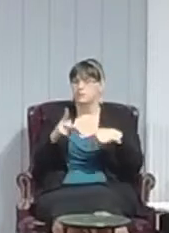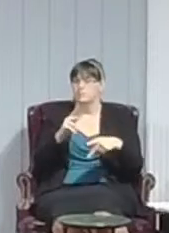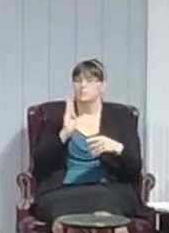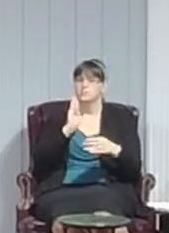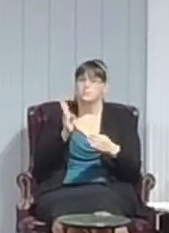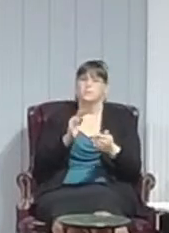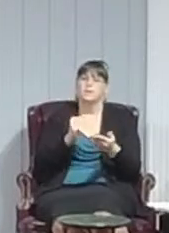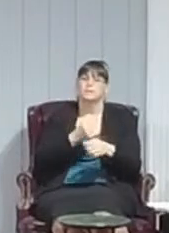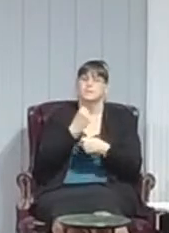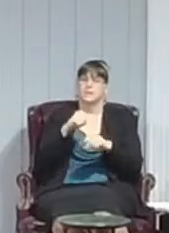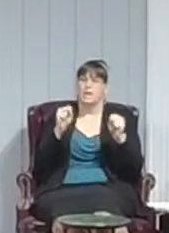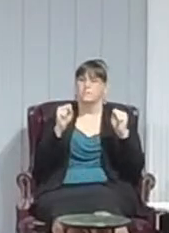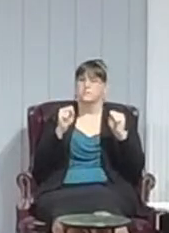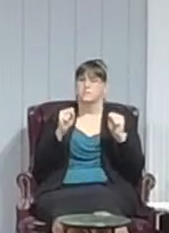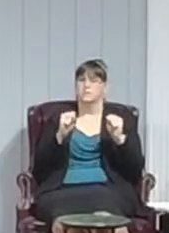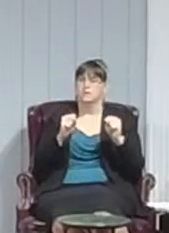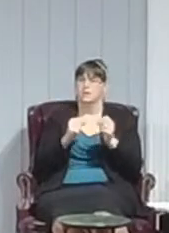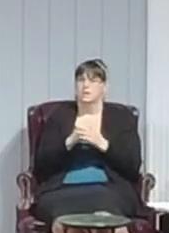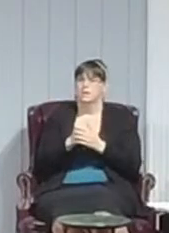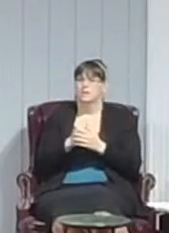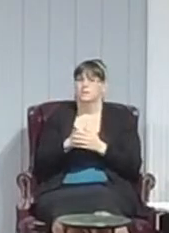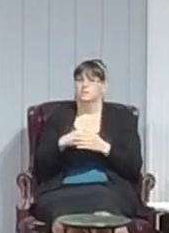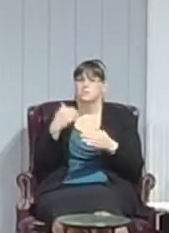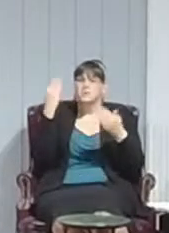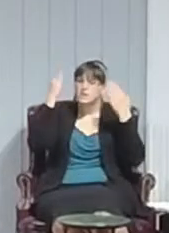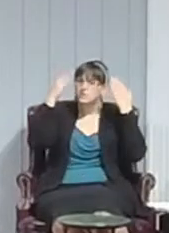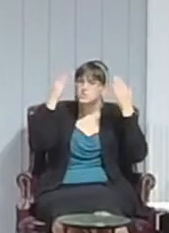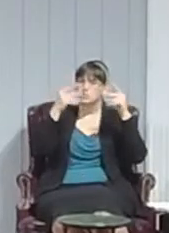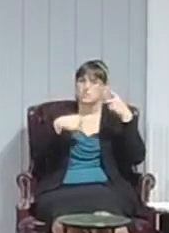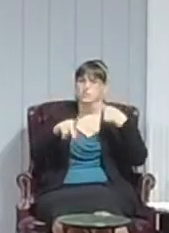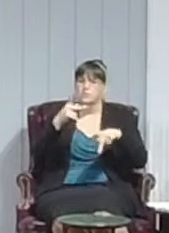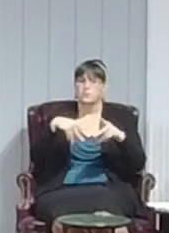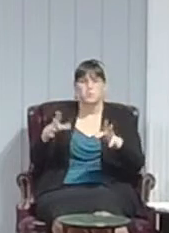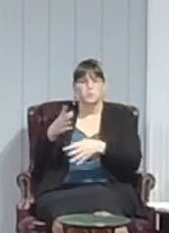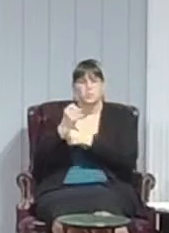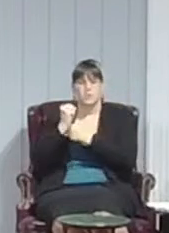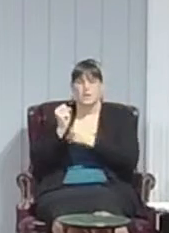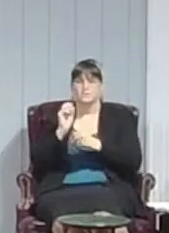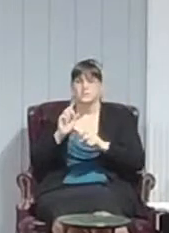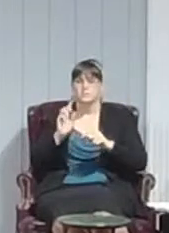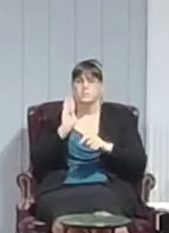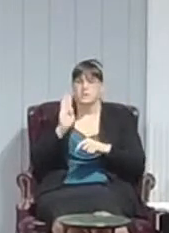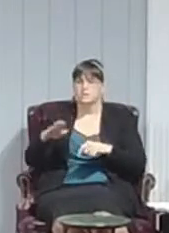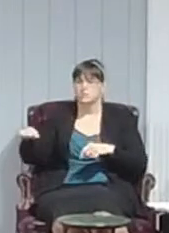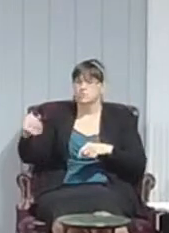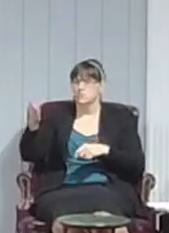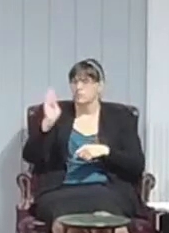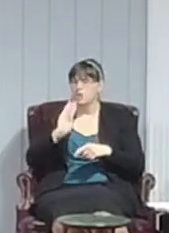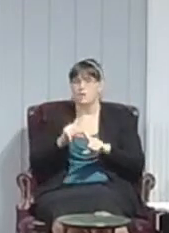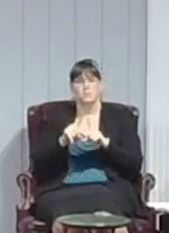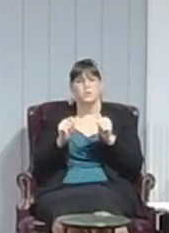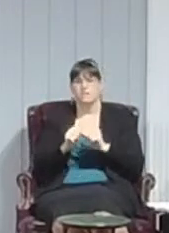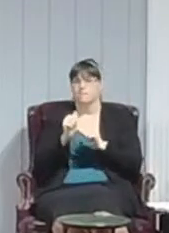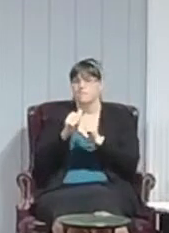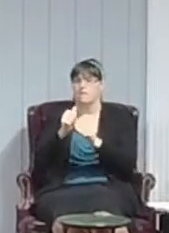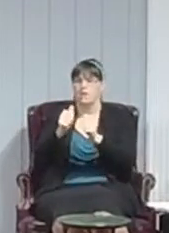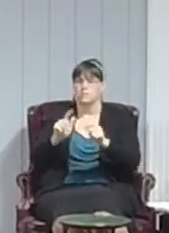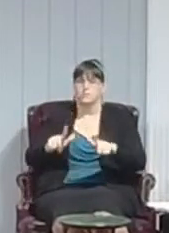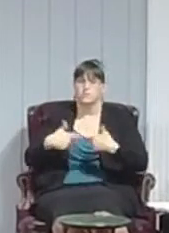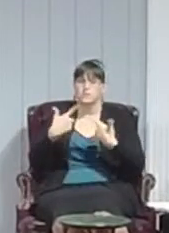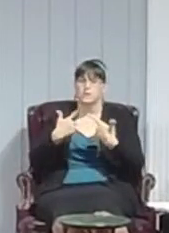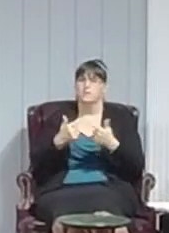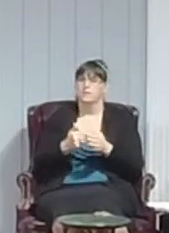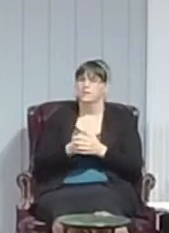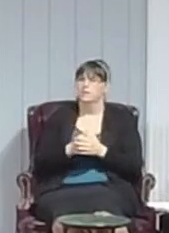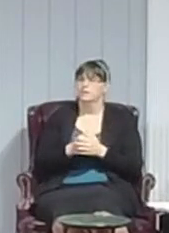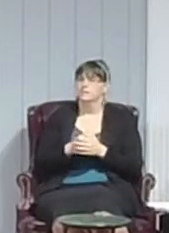those who claim to be children of God but don't live like they ought to live and don't follow the Lord Jesus Christ and live lives... I'm